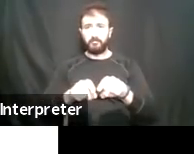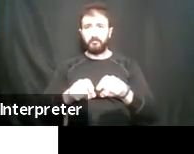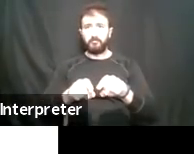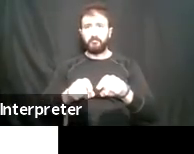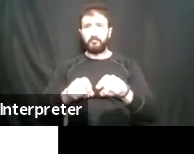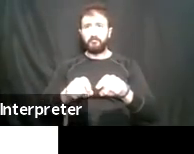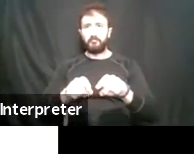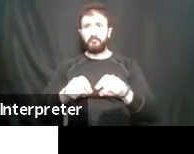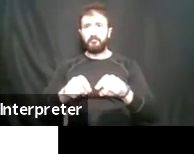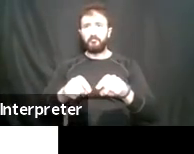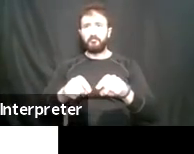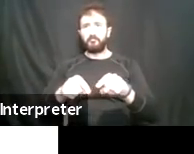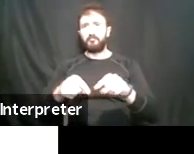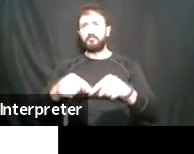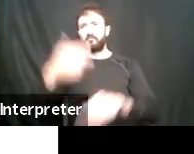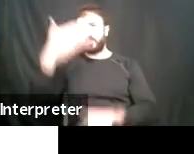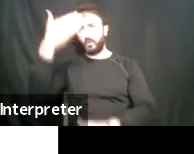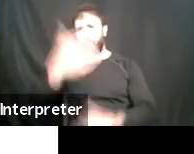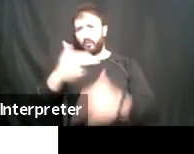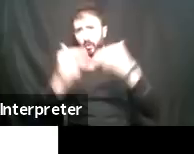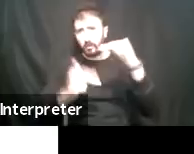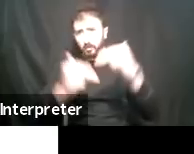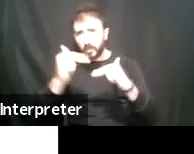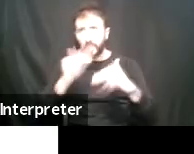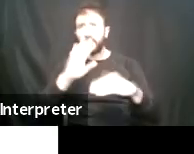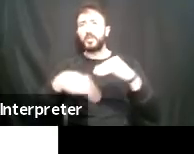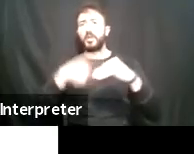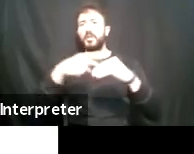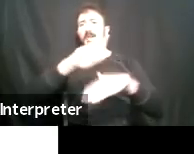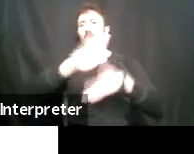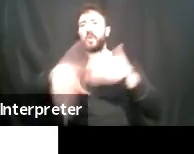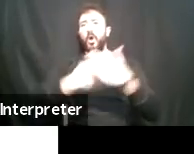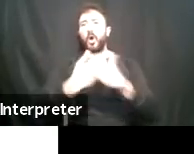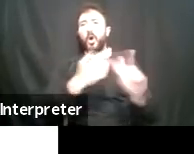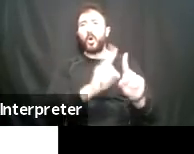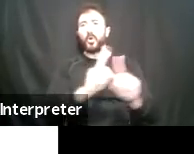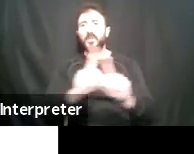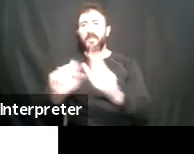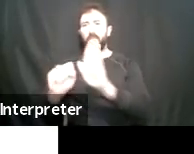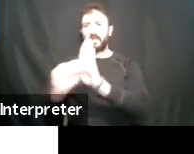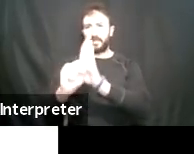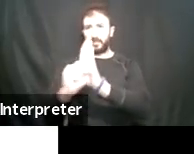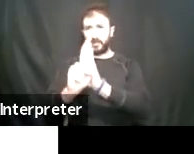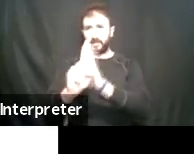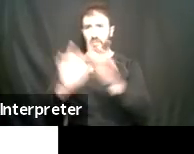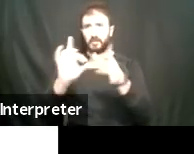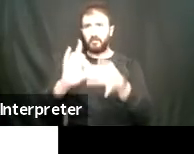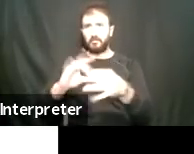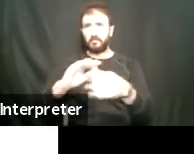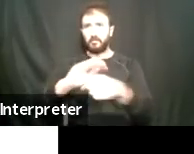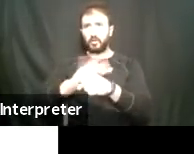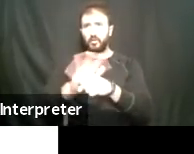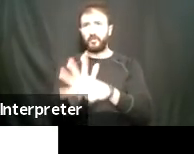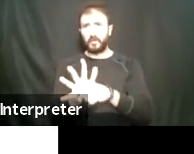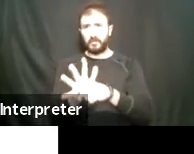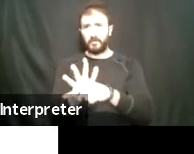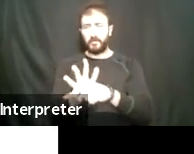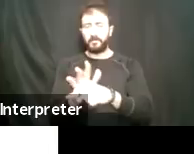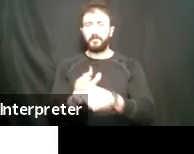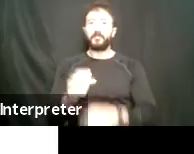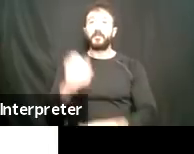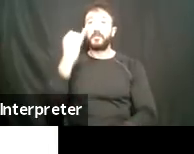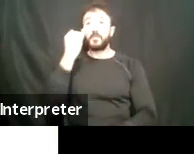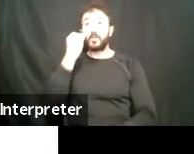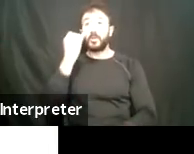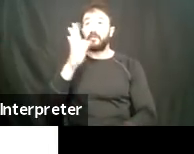symptoms that Becky talked about. And basically, it's asking parents and students to, if they're coming for a